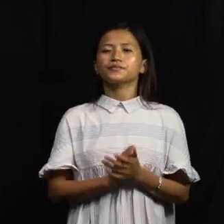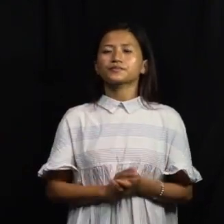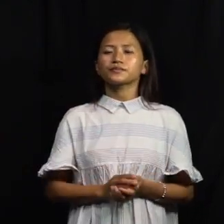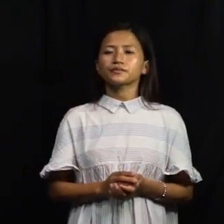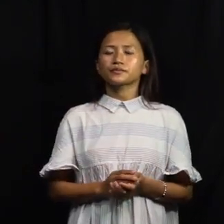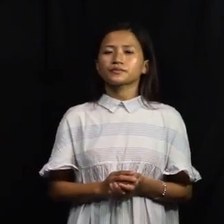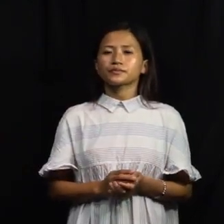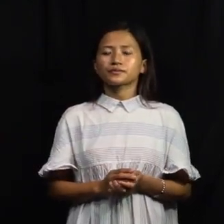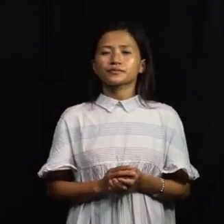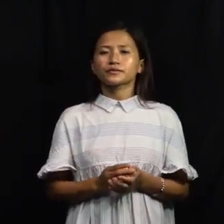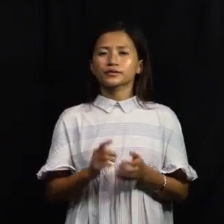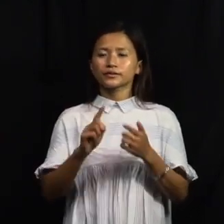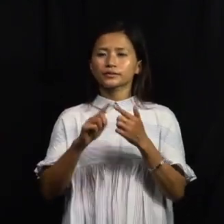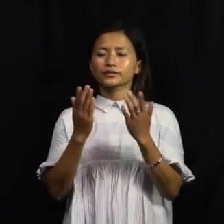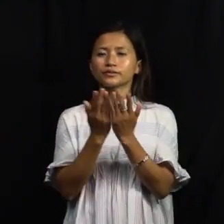educational psychology?